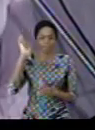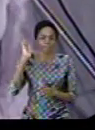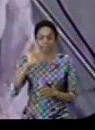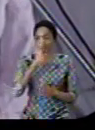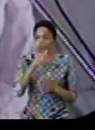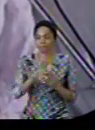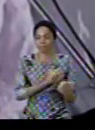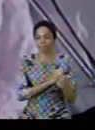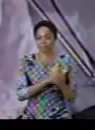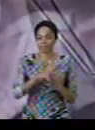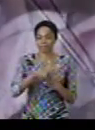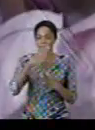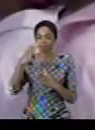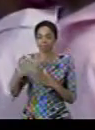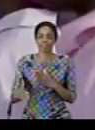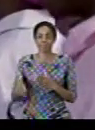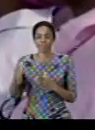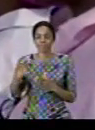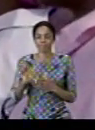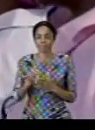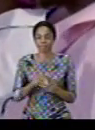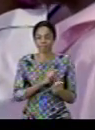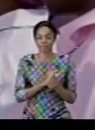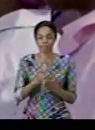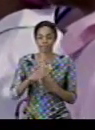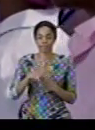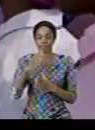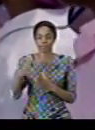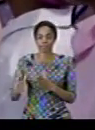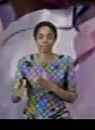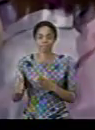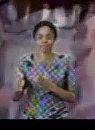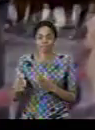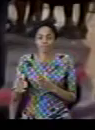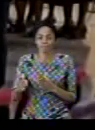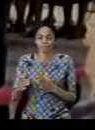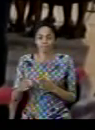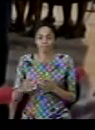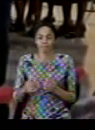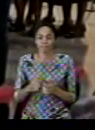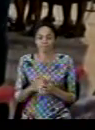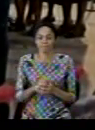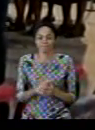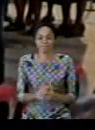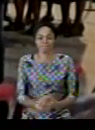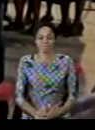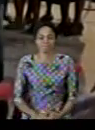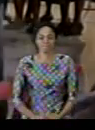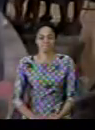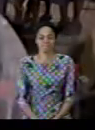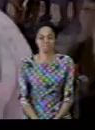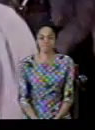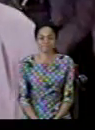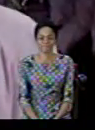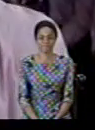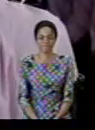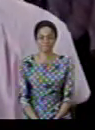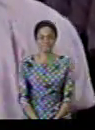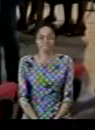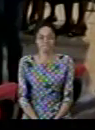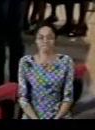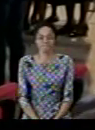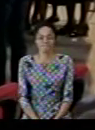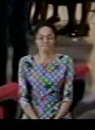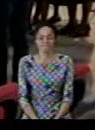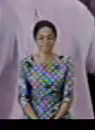Wom wom la wo, wom wom la wo, pata pata fatu, igitolu agbe.